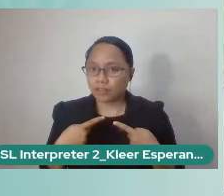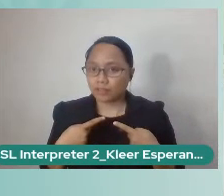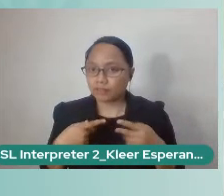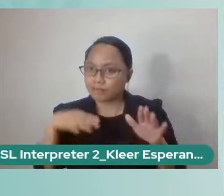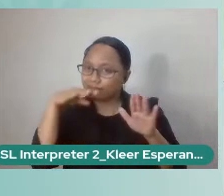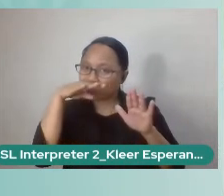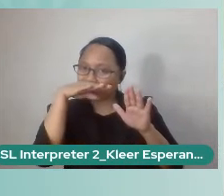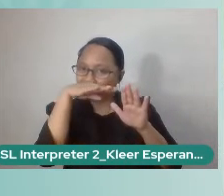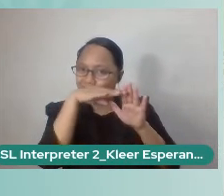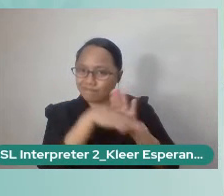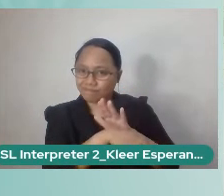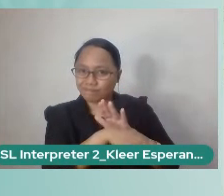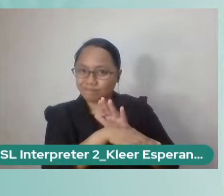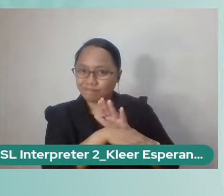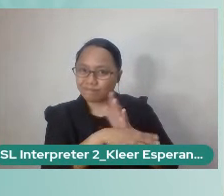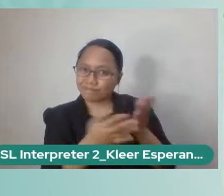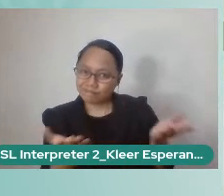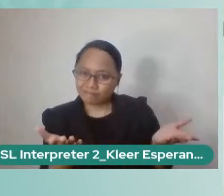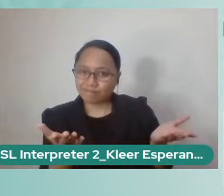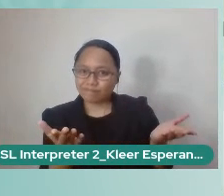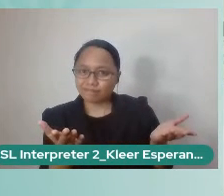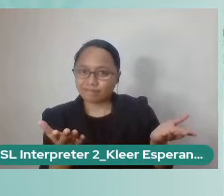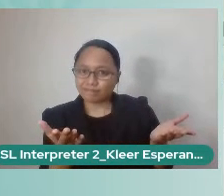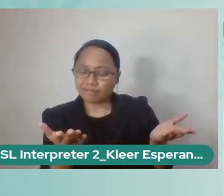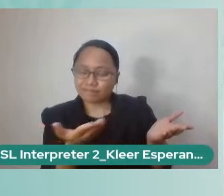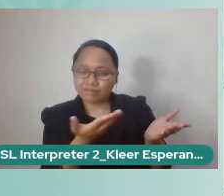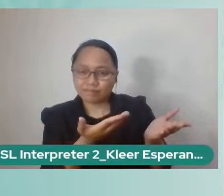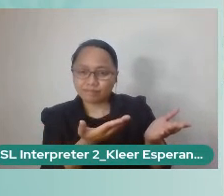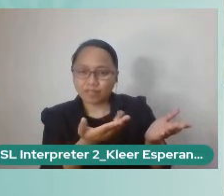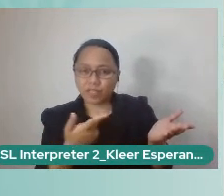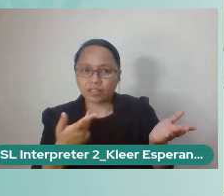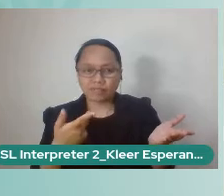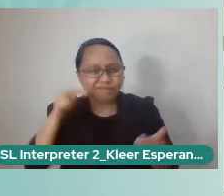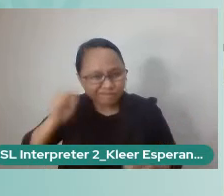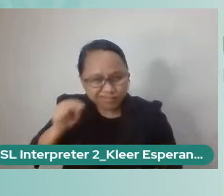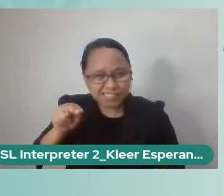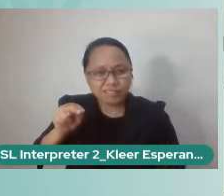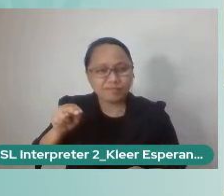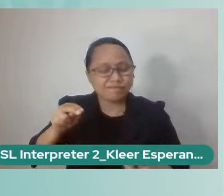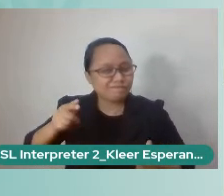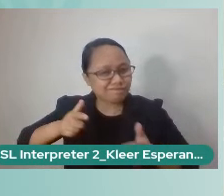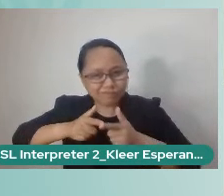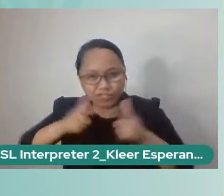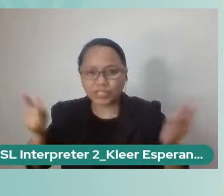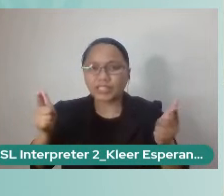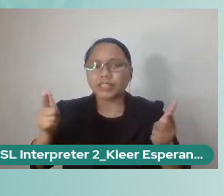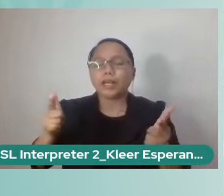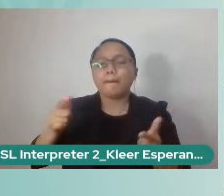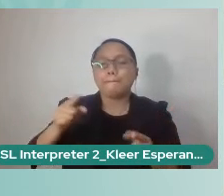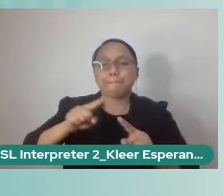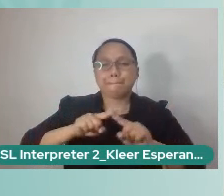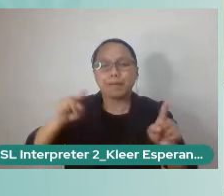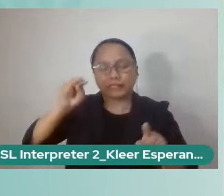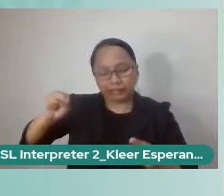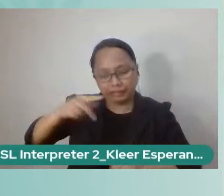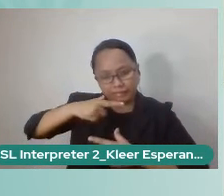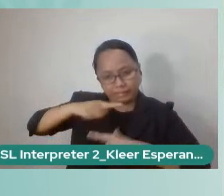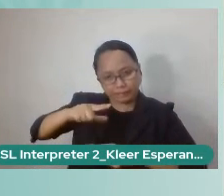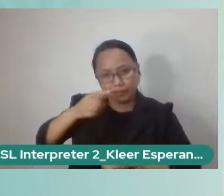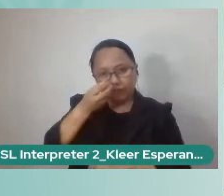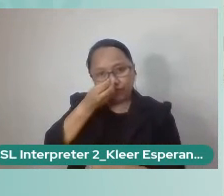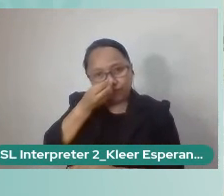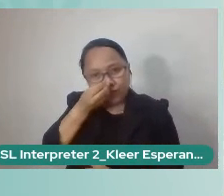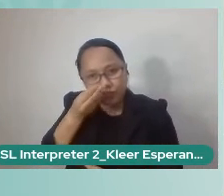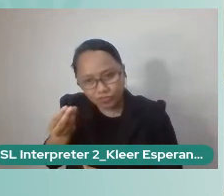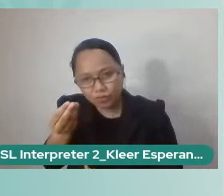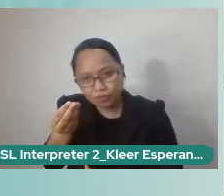low resources seats, the need is great and the resources are limited. So we know that there are few healthy